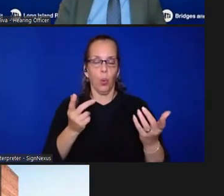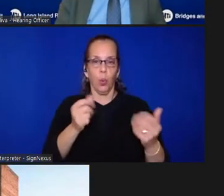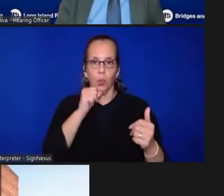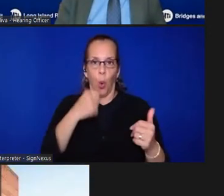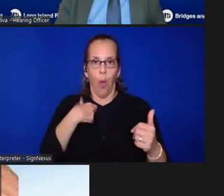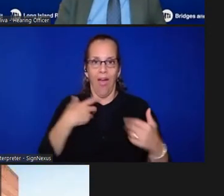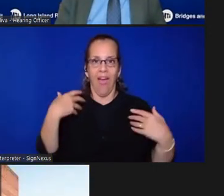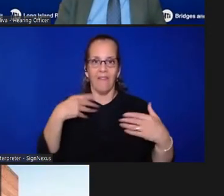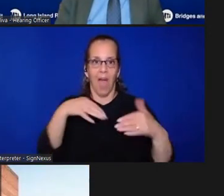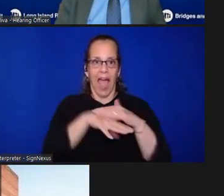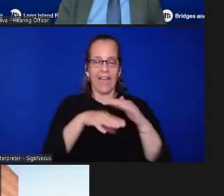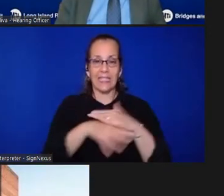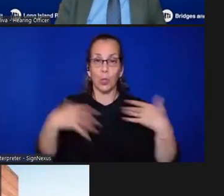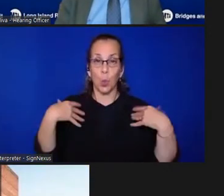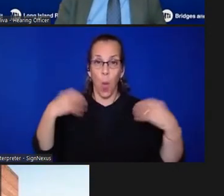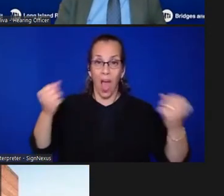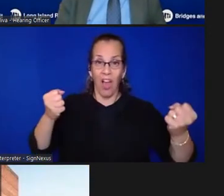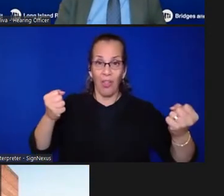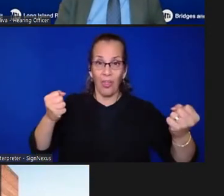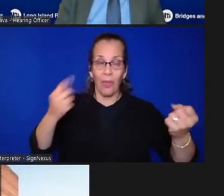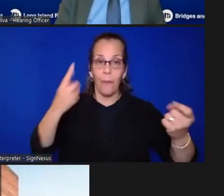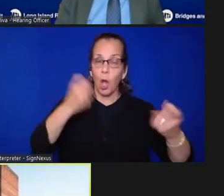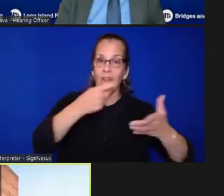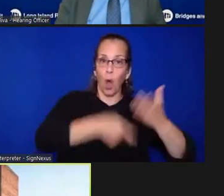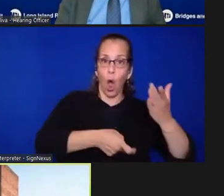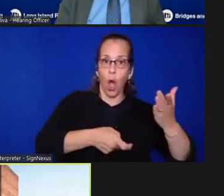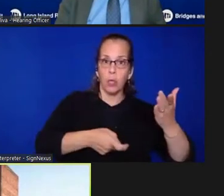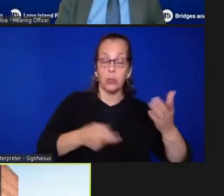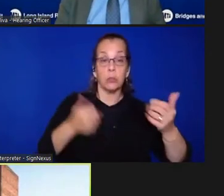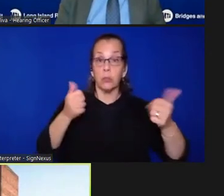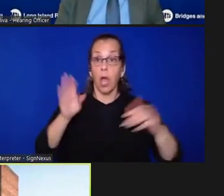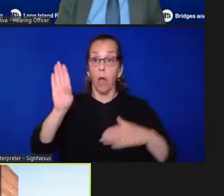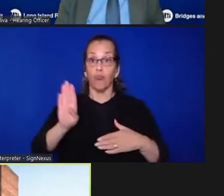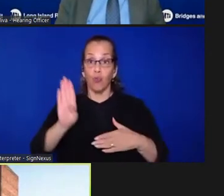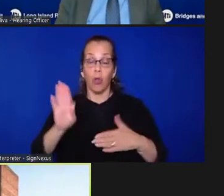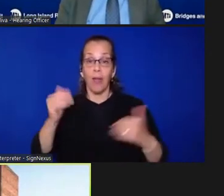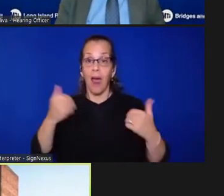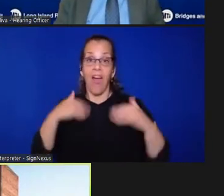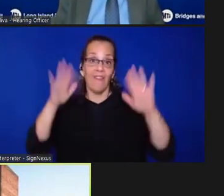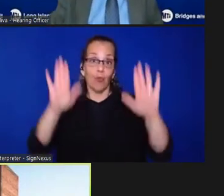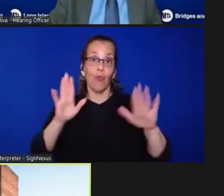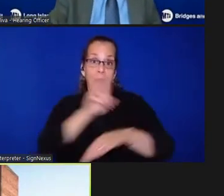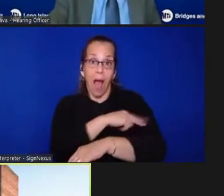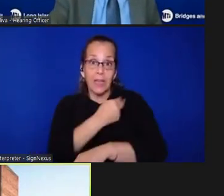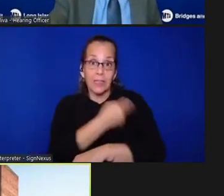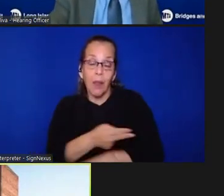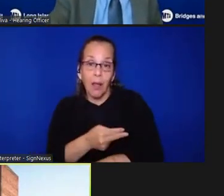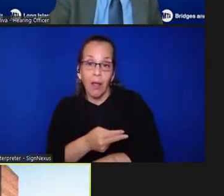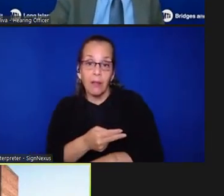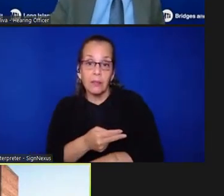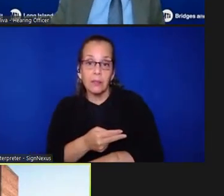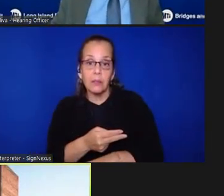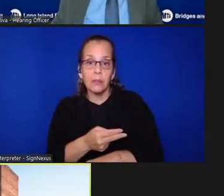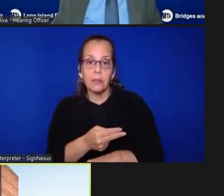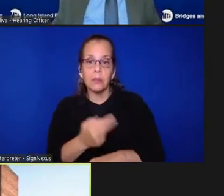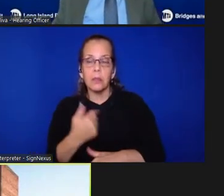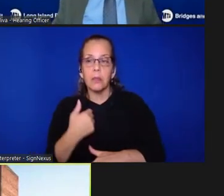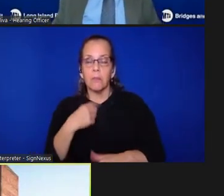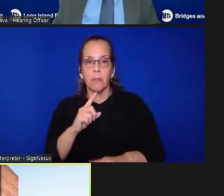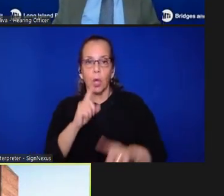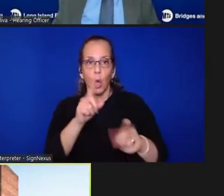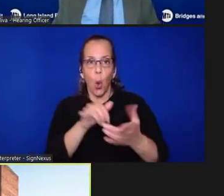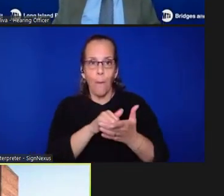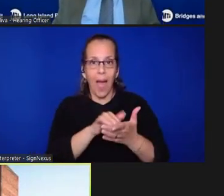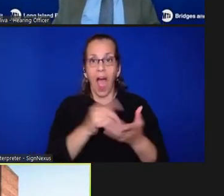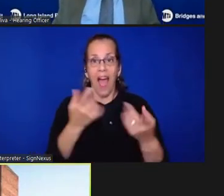I said oh hey you can Brooklyn has great hospitals I'd like you to try the difference between Manhattan and Brooklyn hospitals I've tried